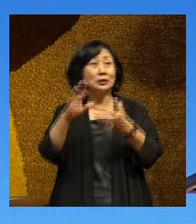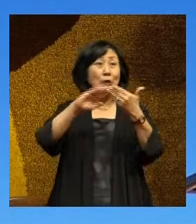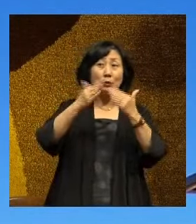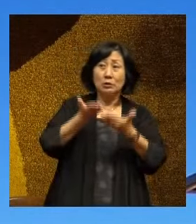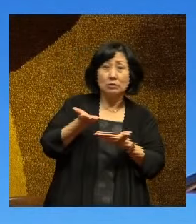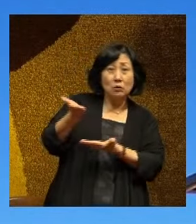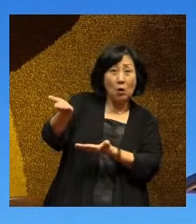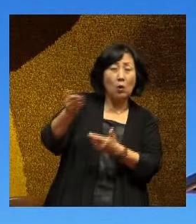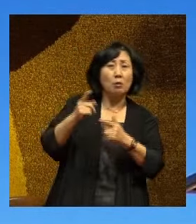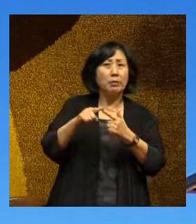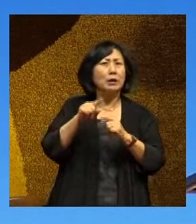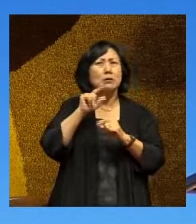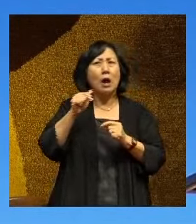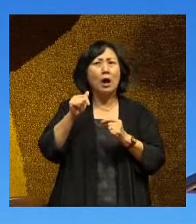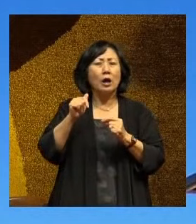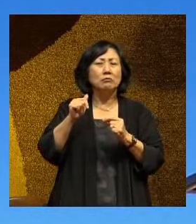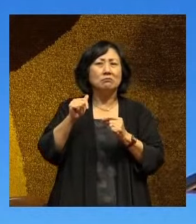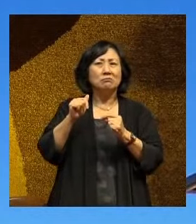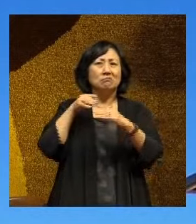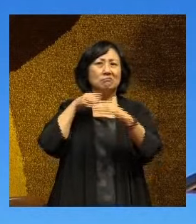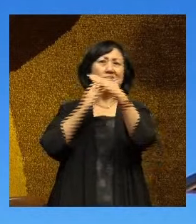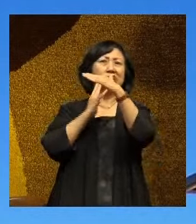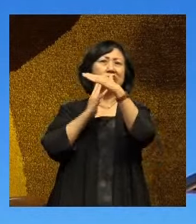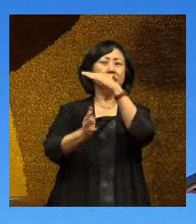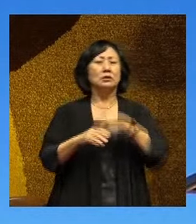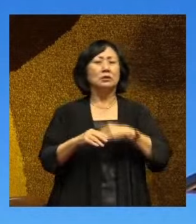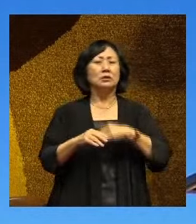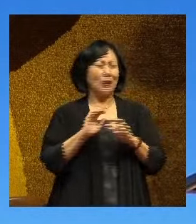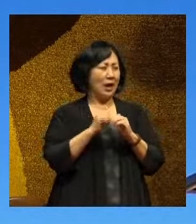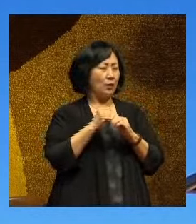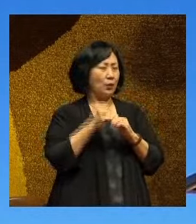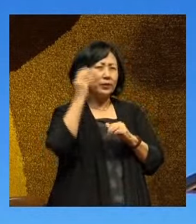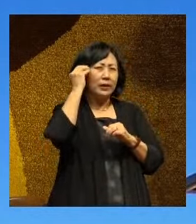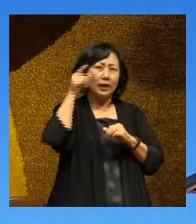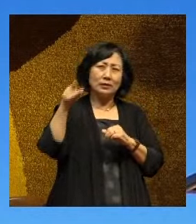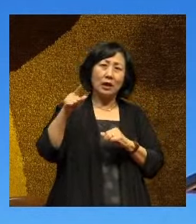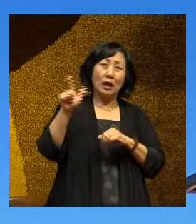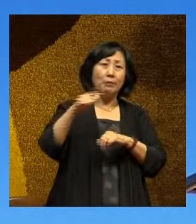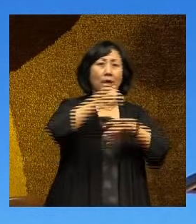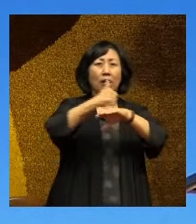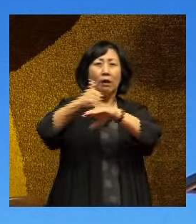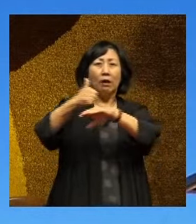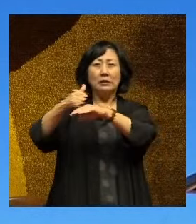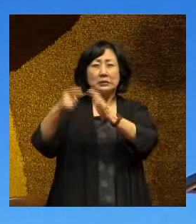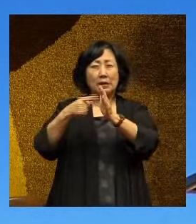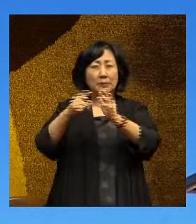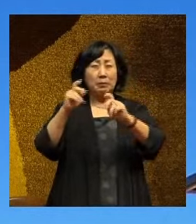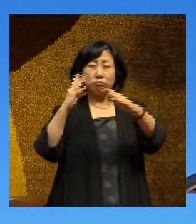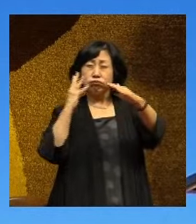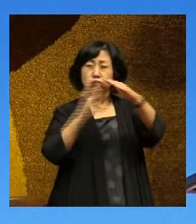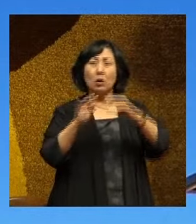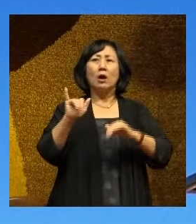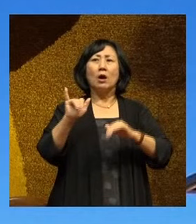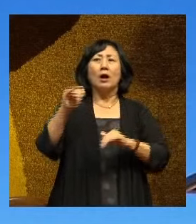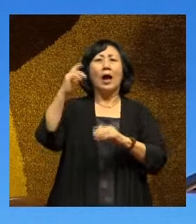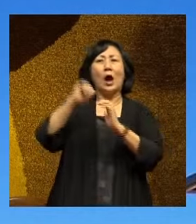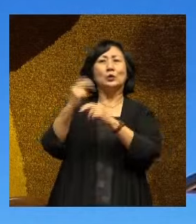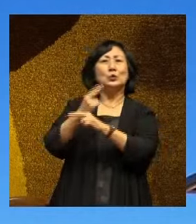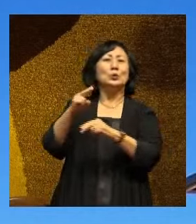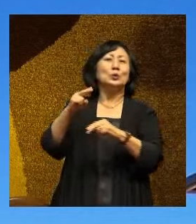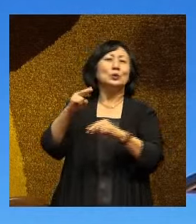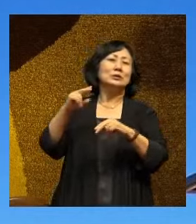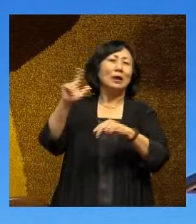to reimagine how we use those facilities. We want Pearl City to be the role model for